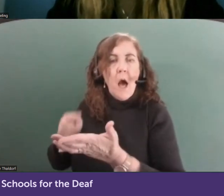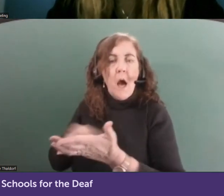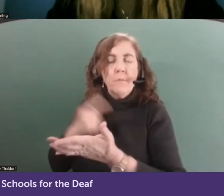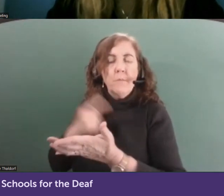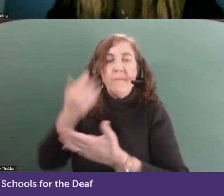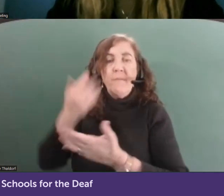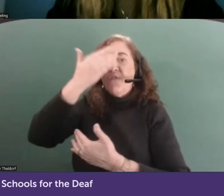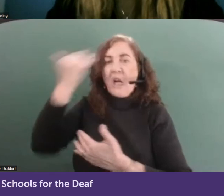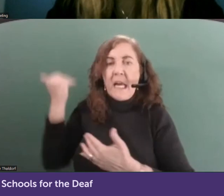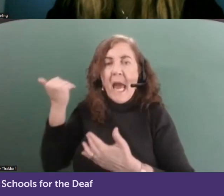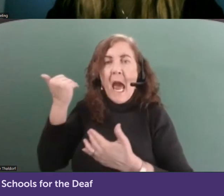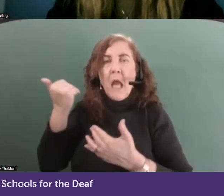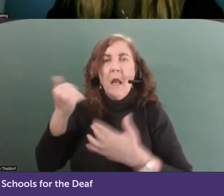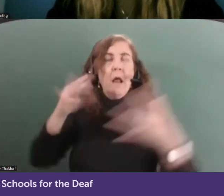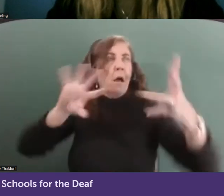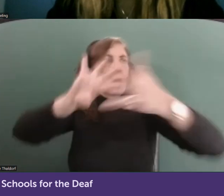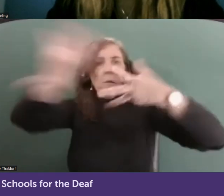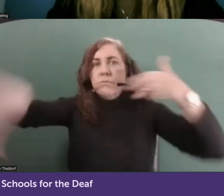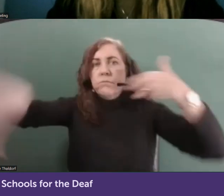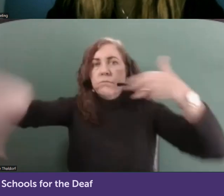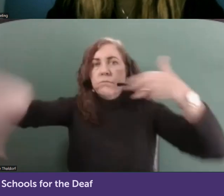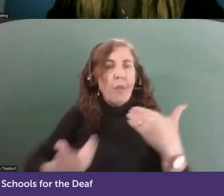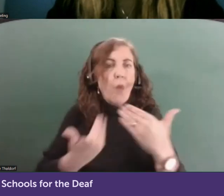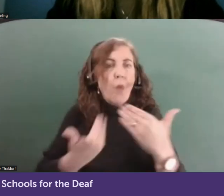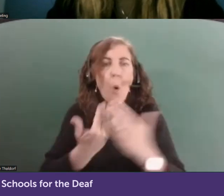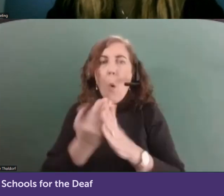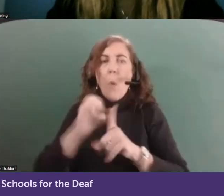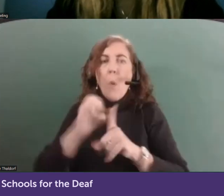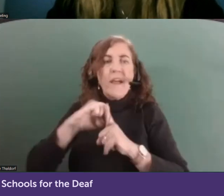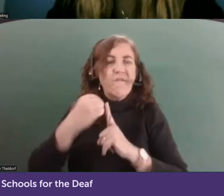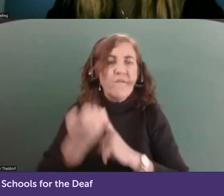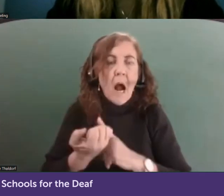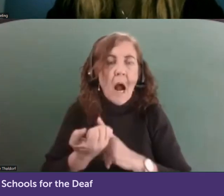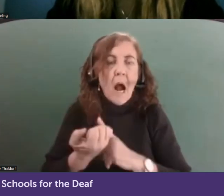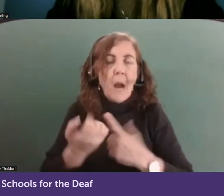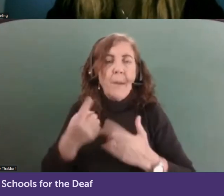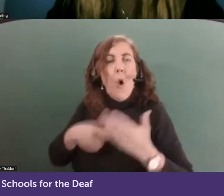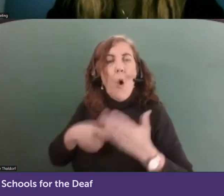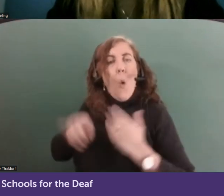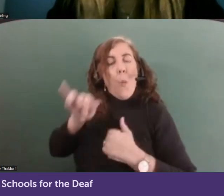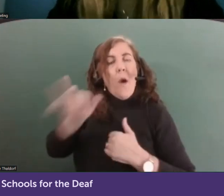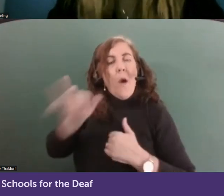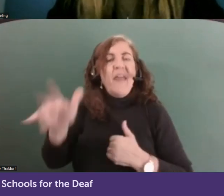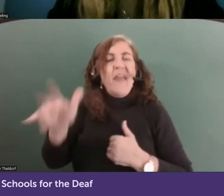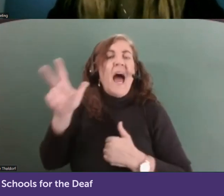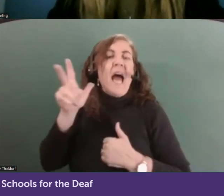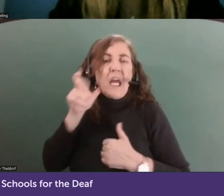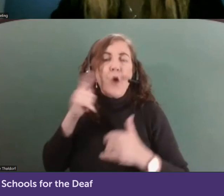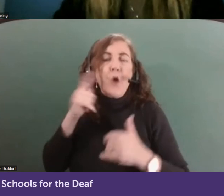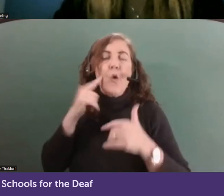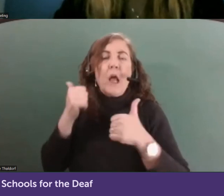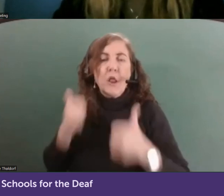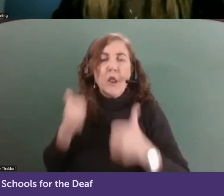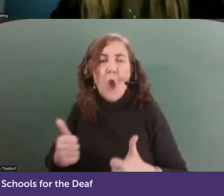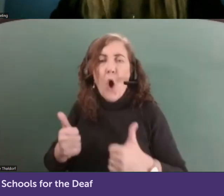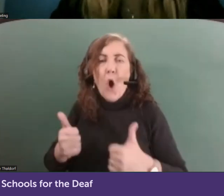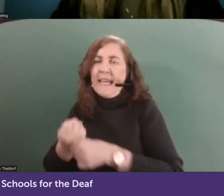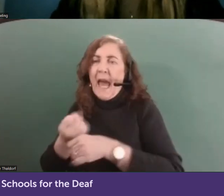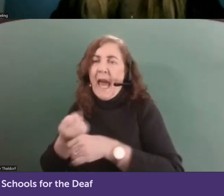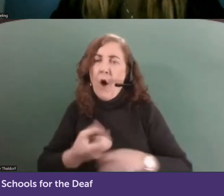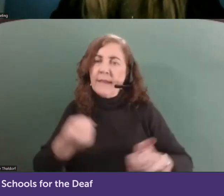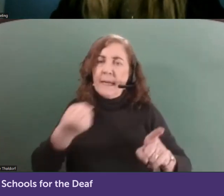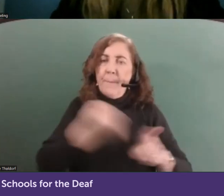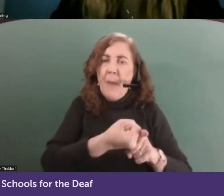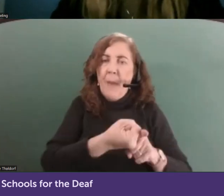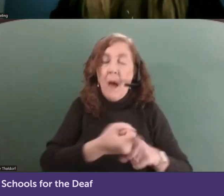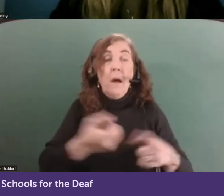into consideration what the hearing loss actually physically does. I mean, it can exhaust the child. There's all